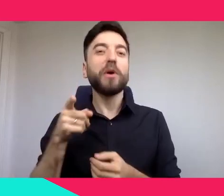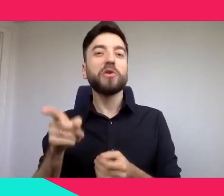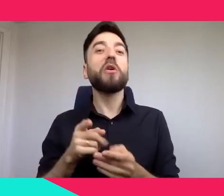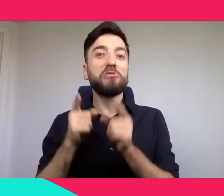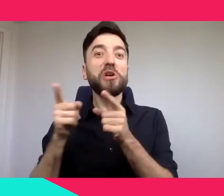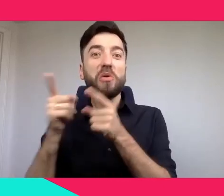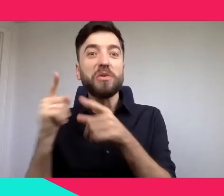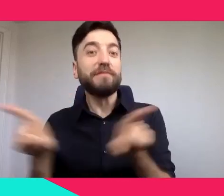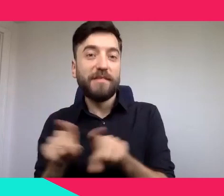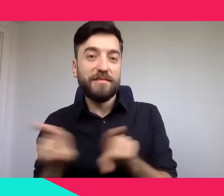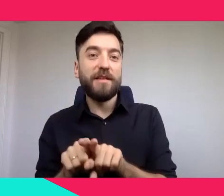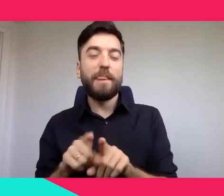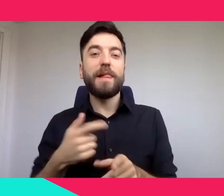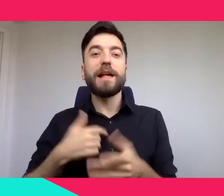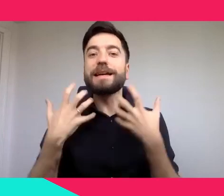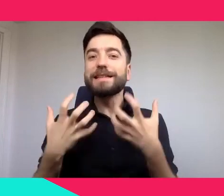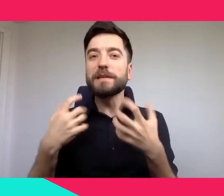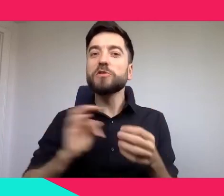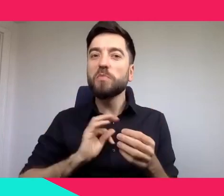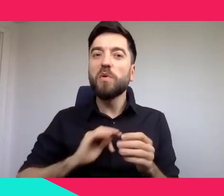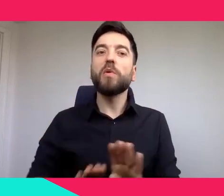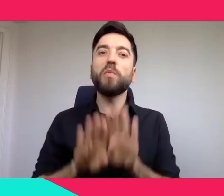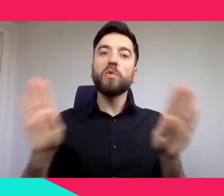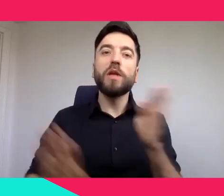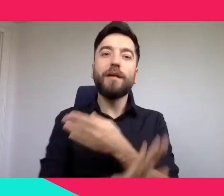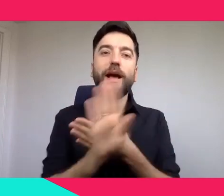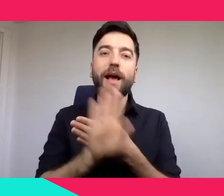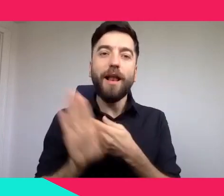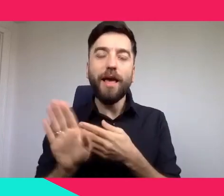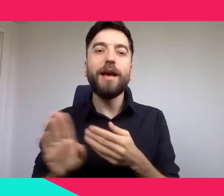So I'll start my presentation and share my screen with you.